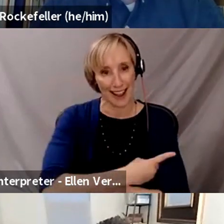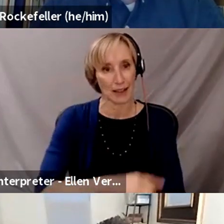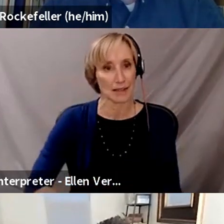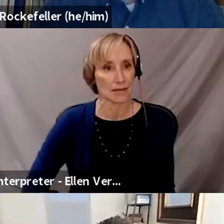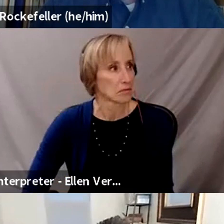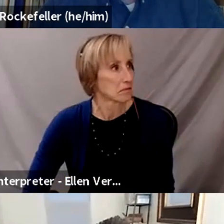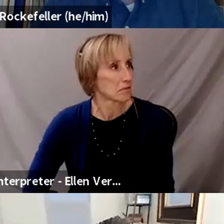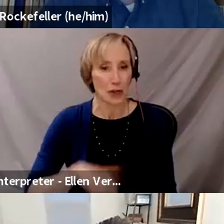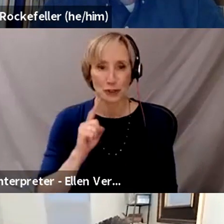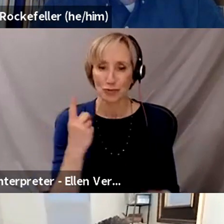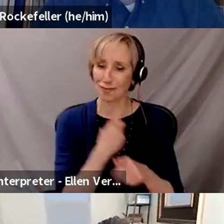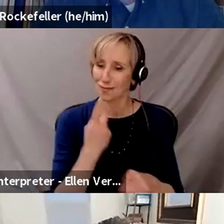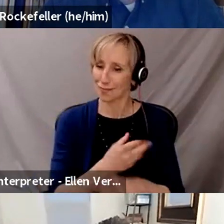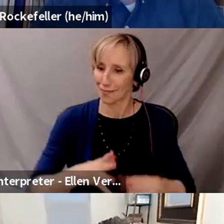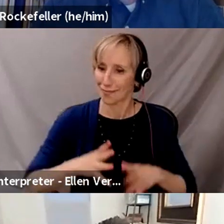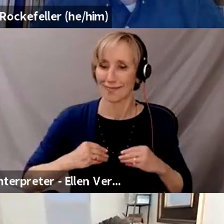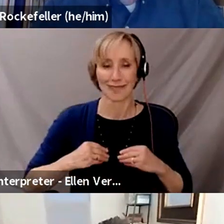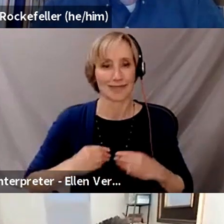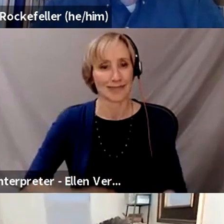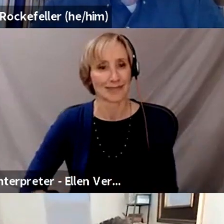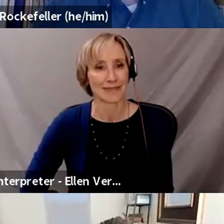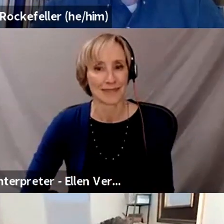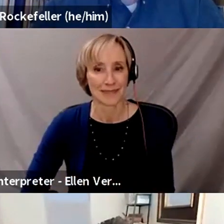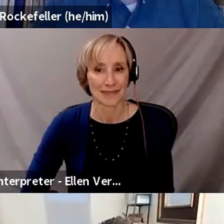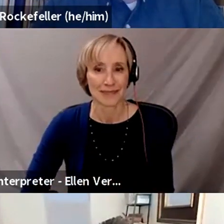or revolutionary thing.